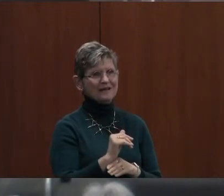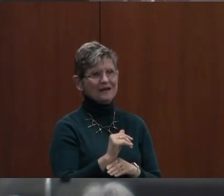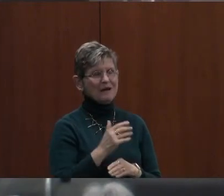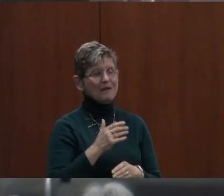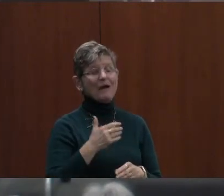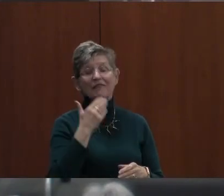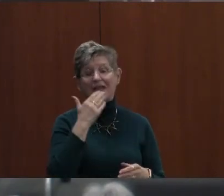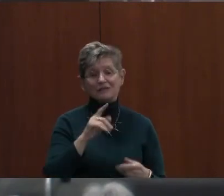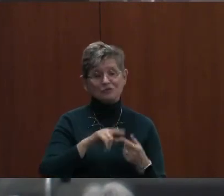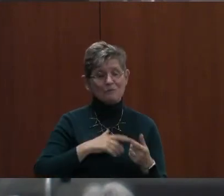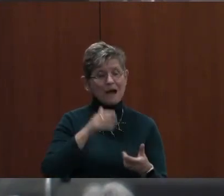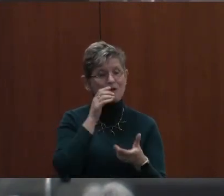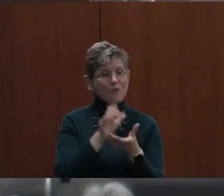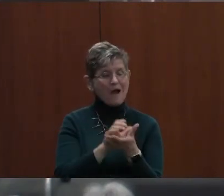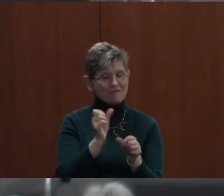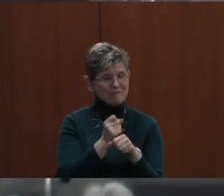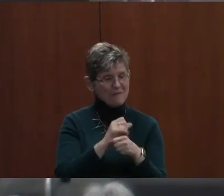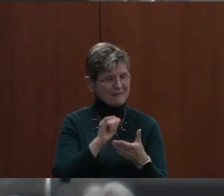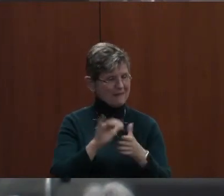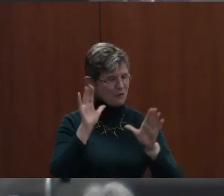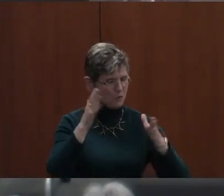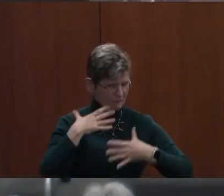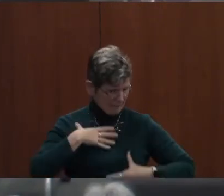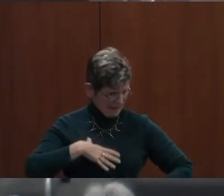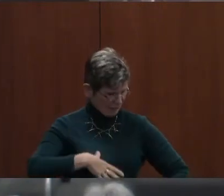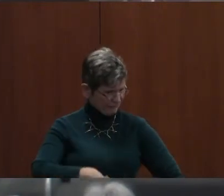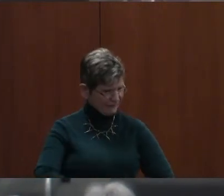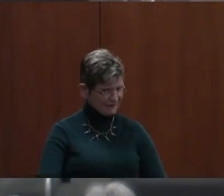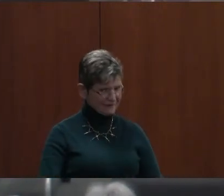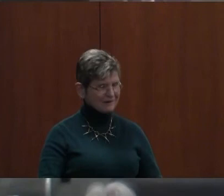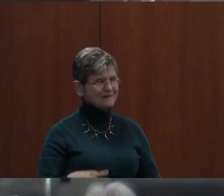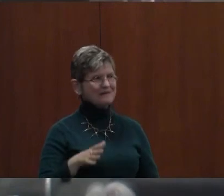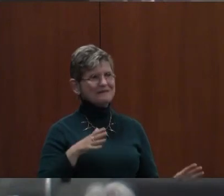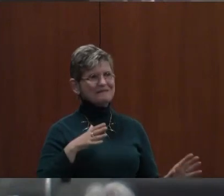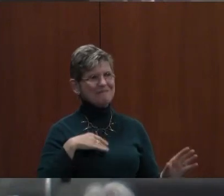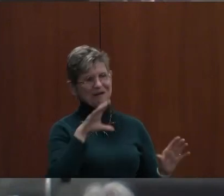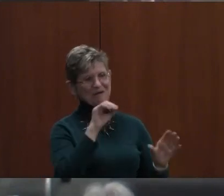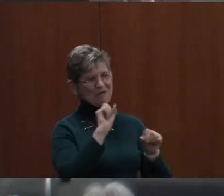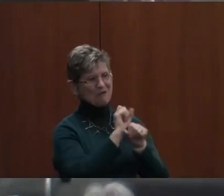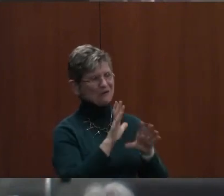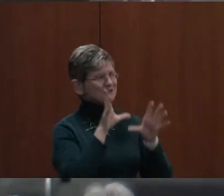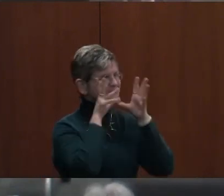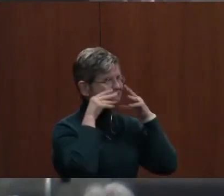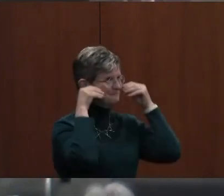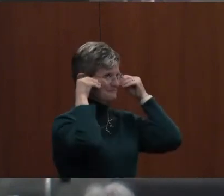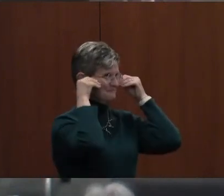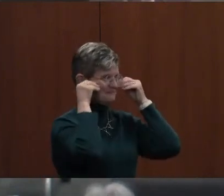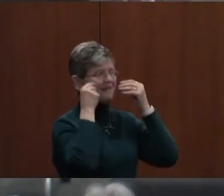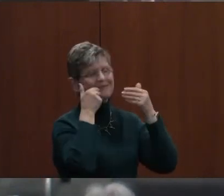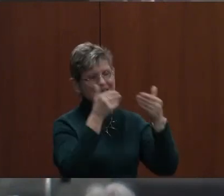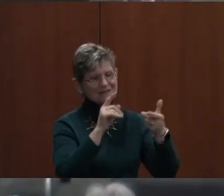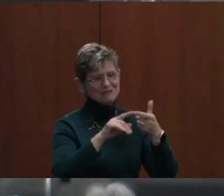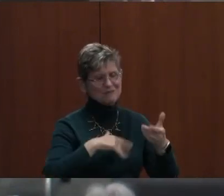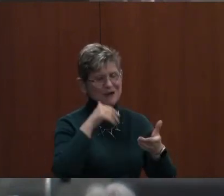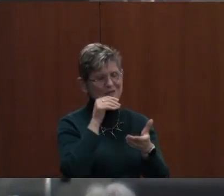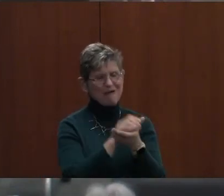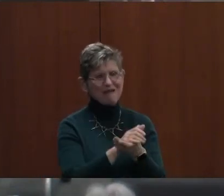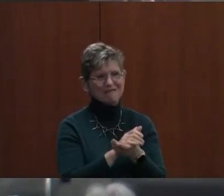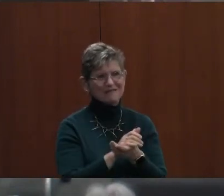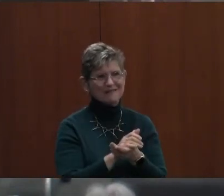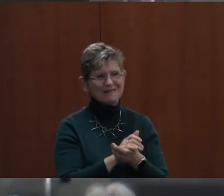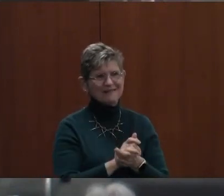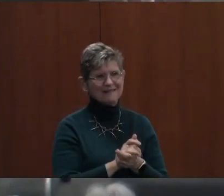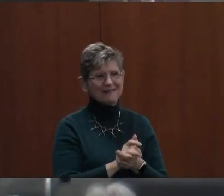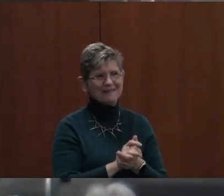outfit of St. Patrick's Day for me. So my colleagues got a big smile, and so did I. So thank you to my wife, and I'd like